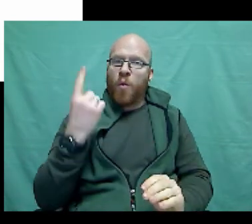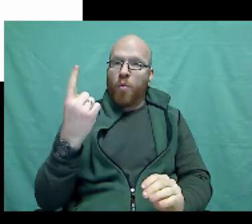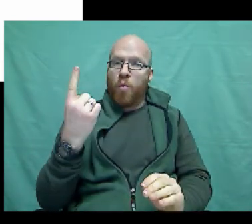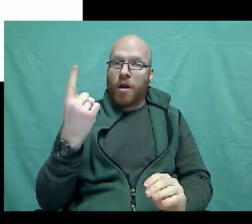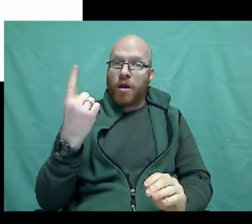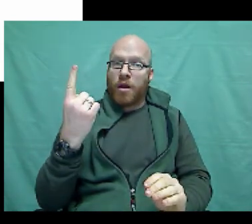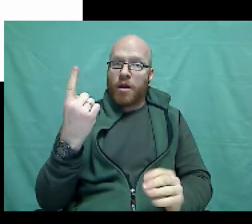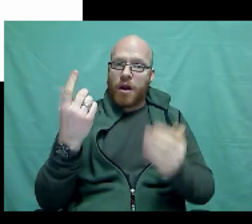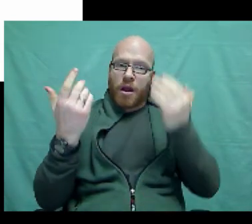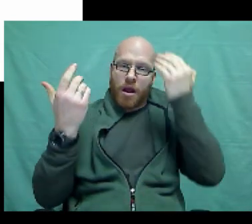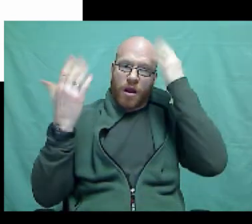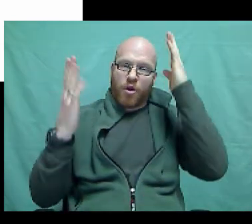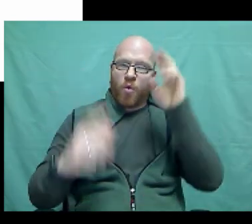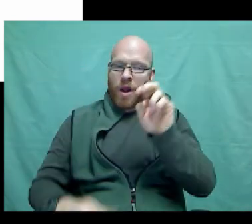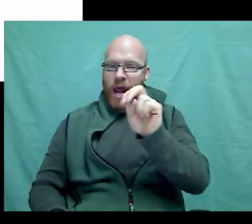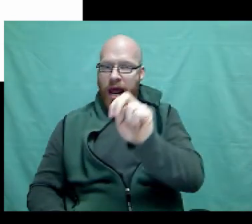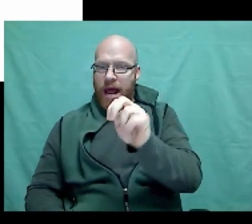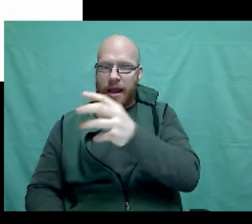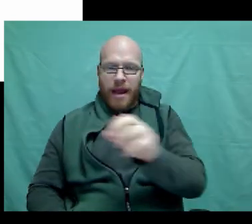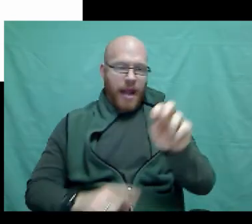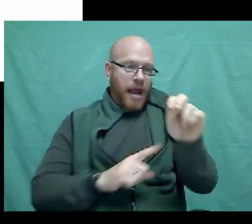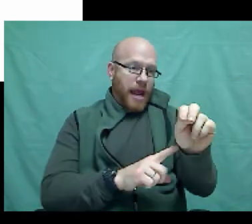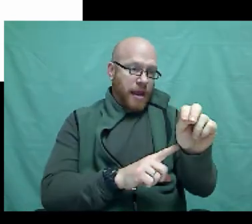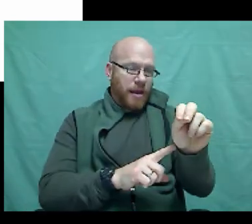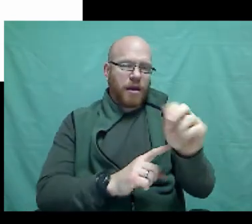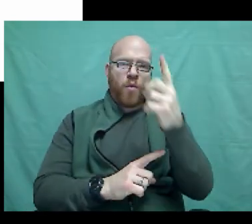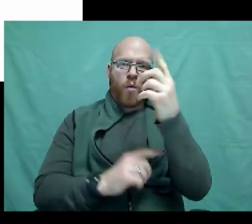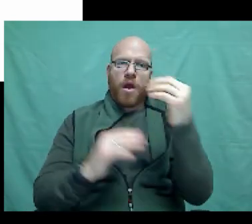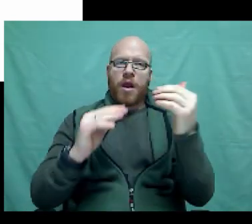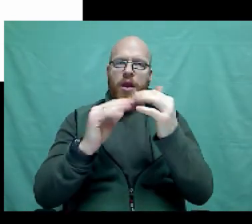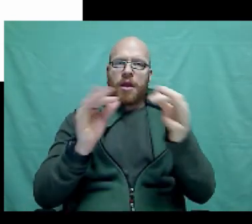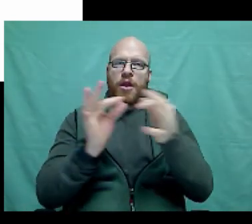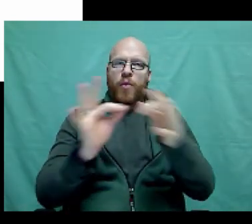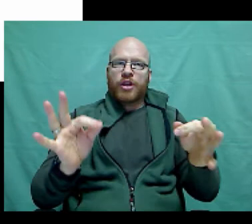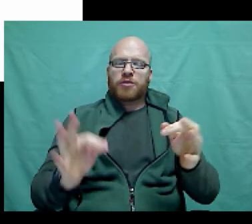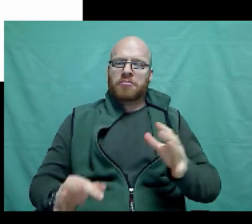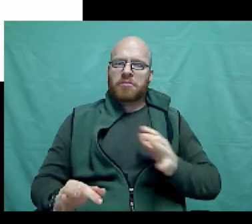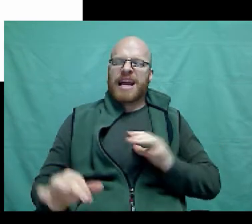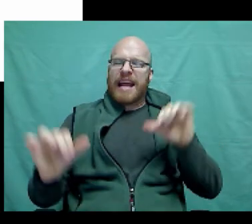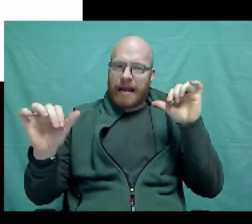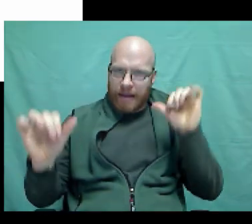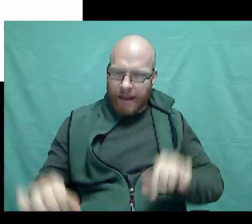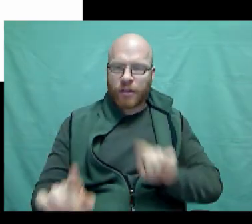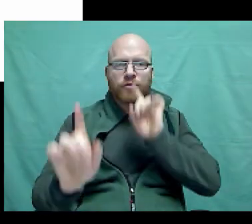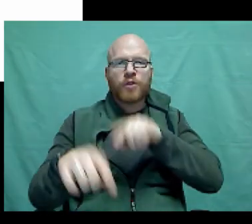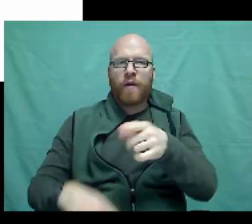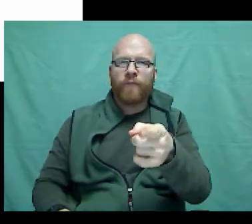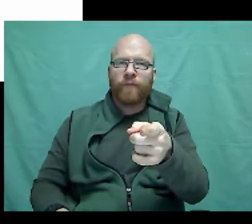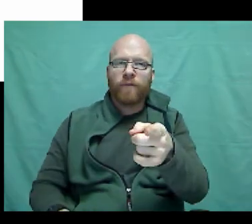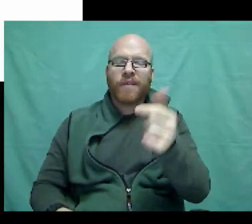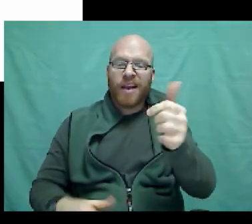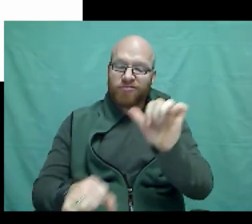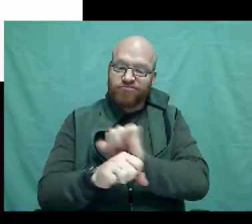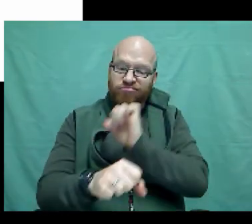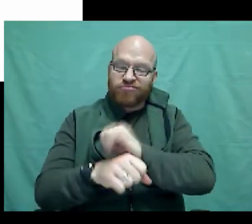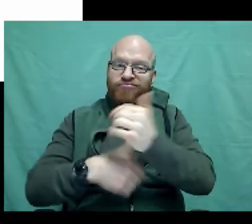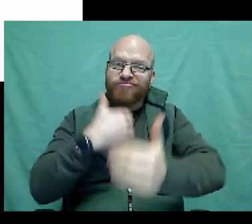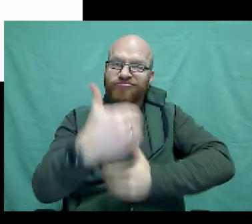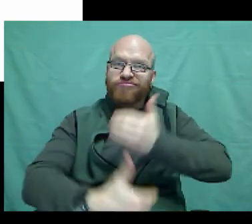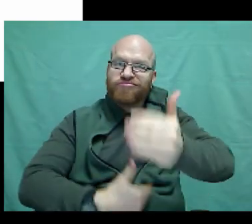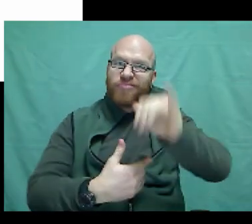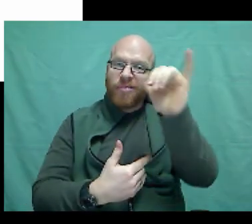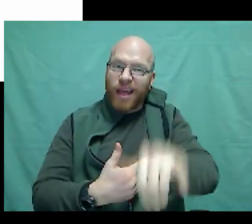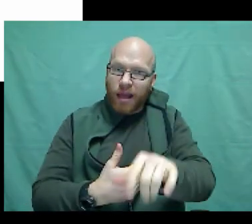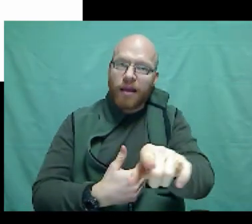So now, as you can see, after I substitute in for the s, I have one variable, n, and you see